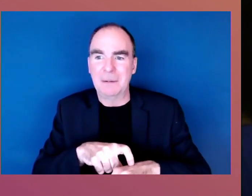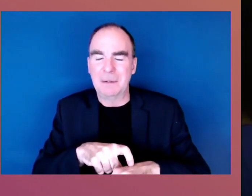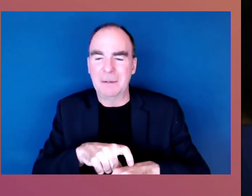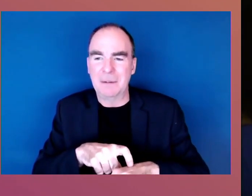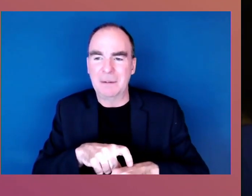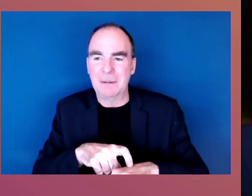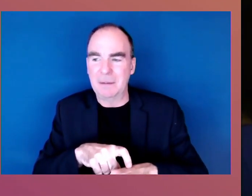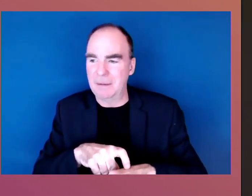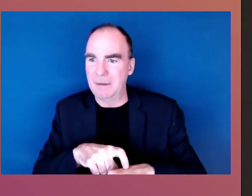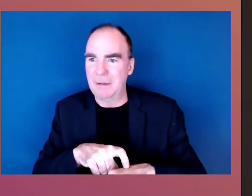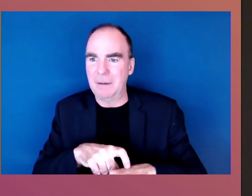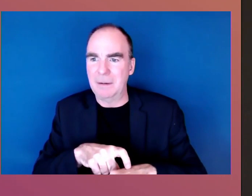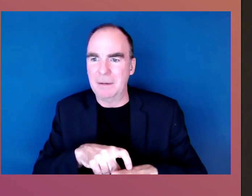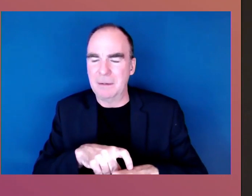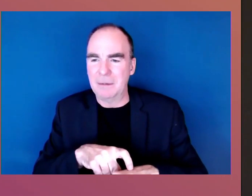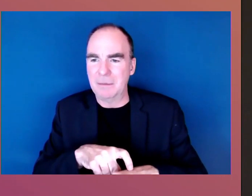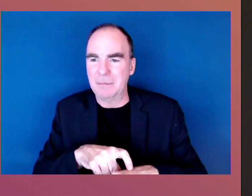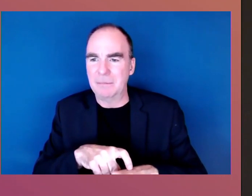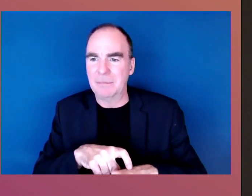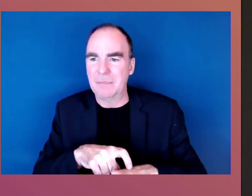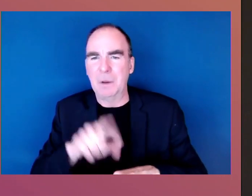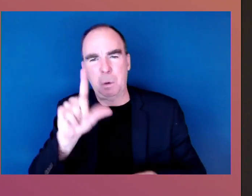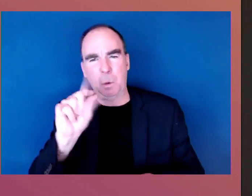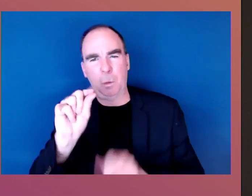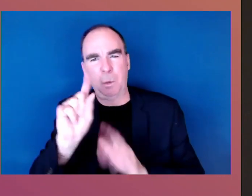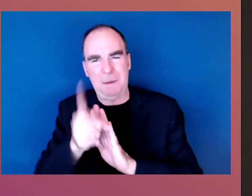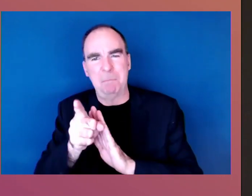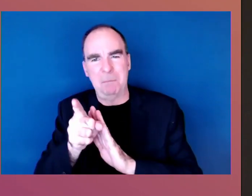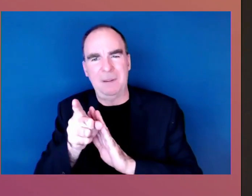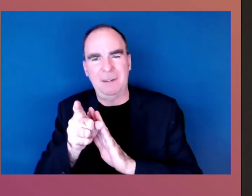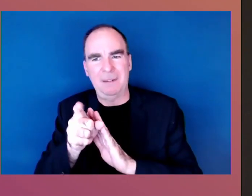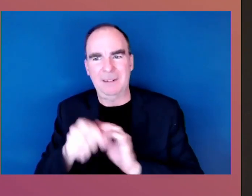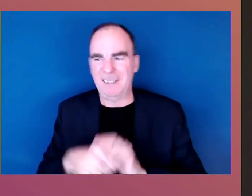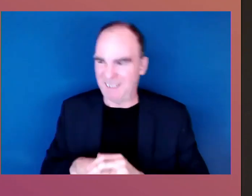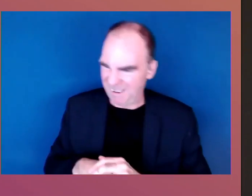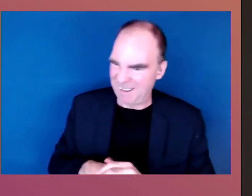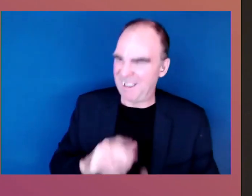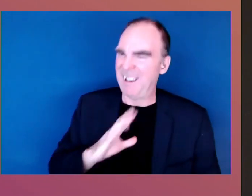The number of such examples is increasing. Please watch the next video.